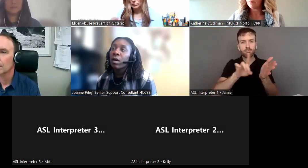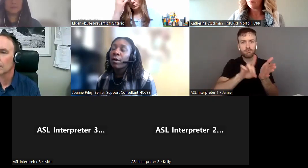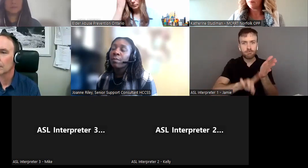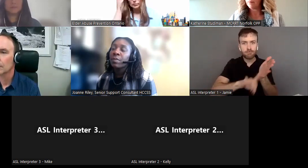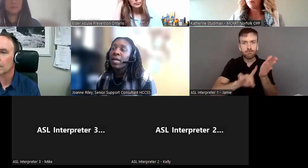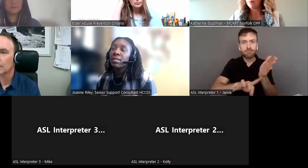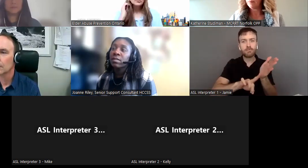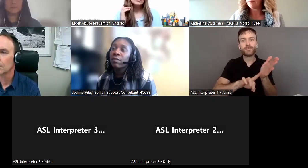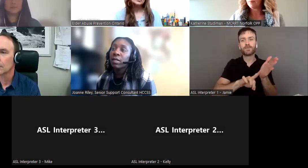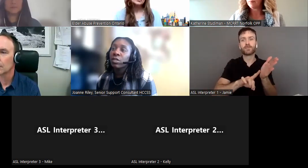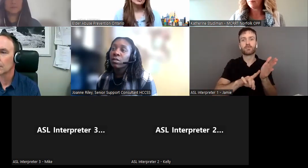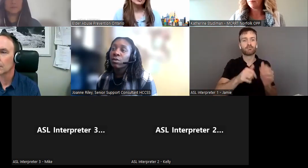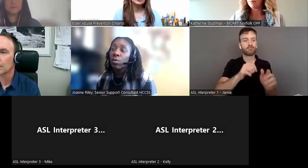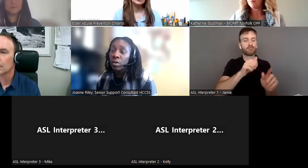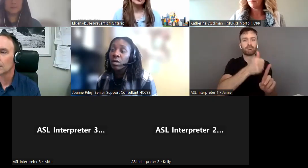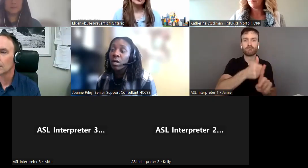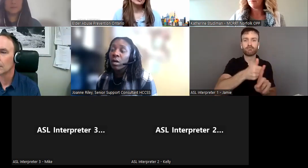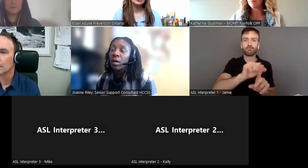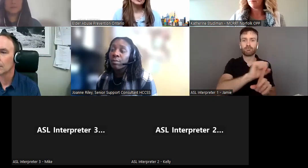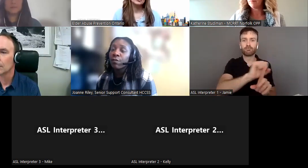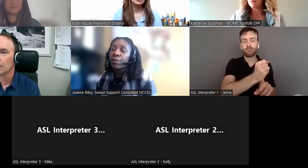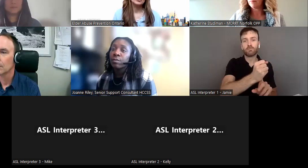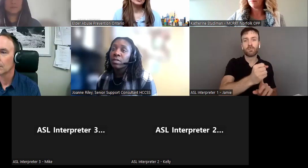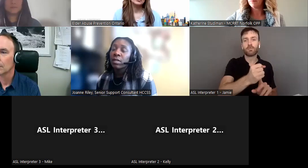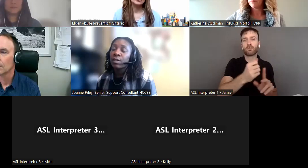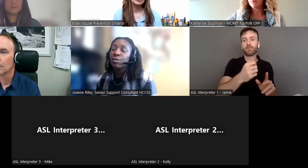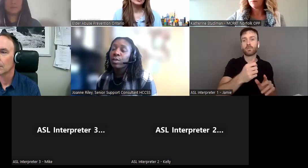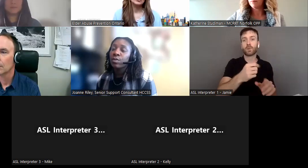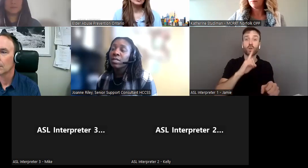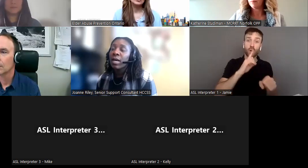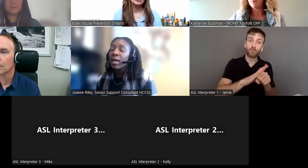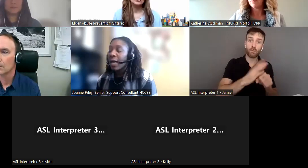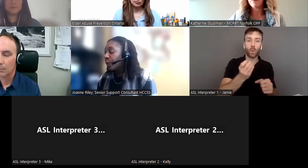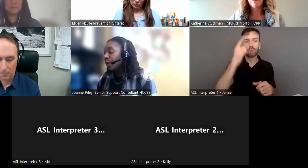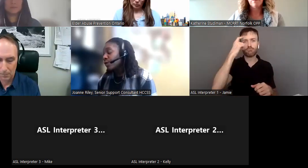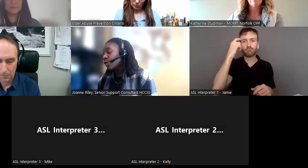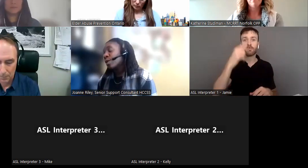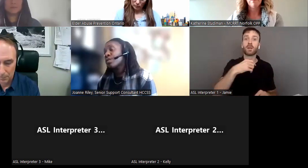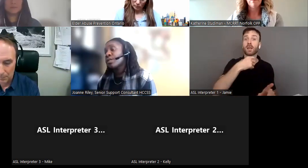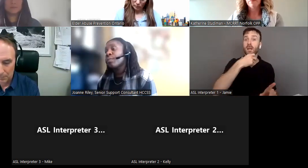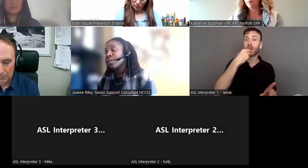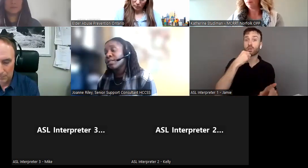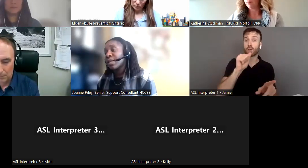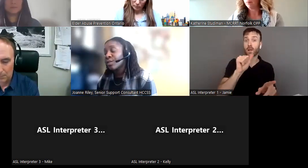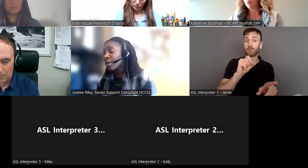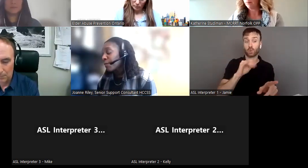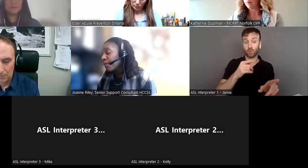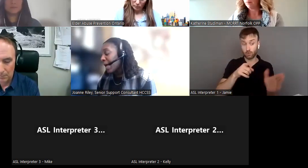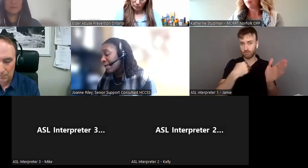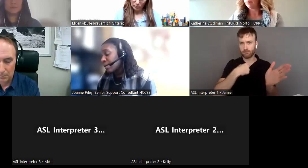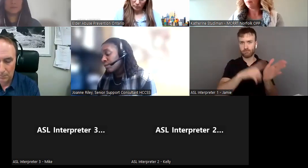addressing cases of alleged or confirmed elder abuse. And we are also